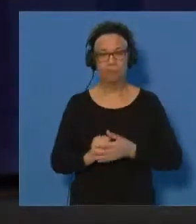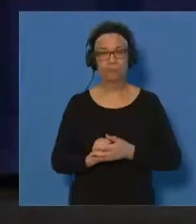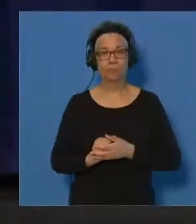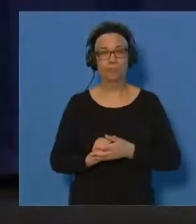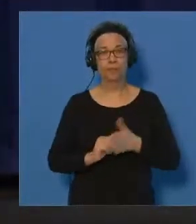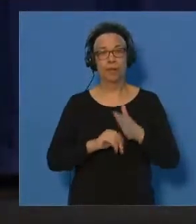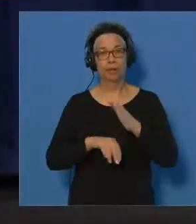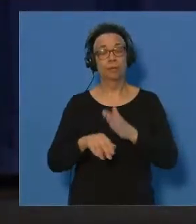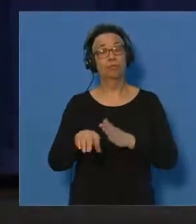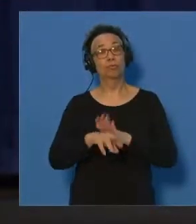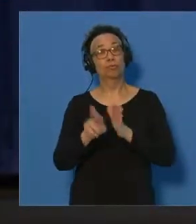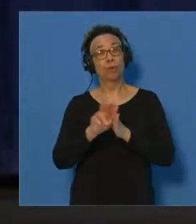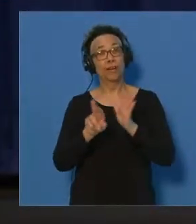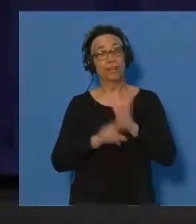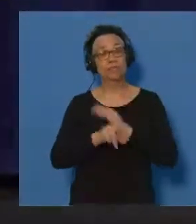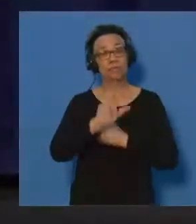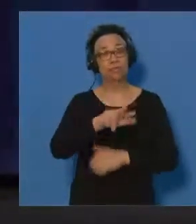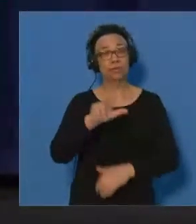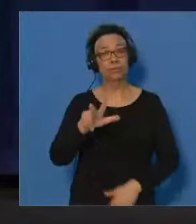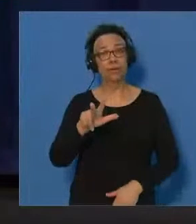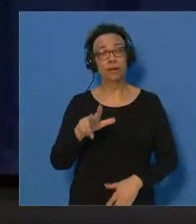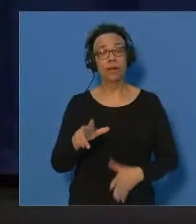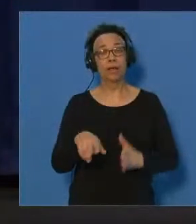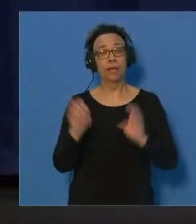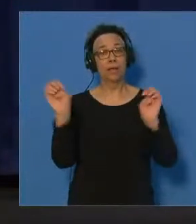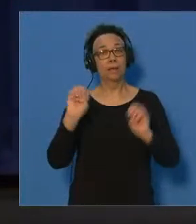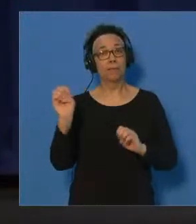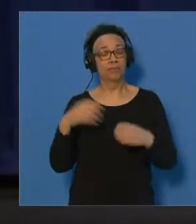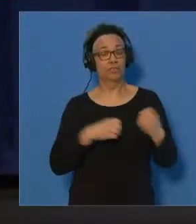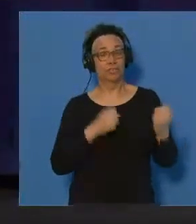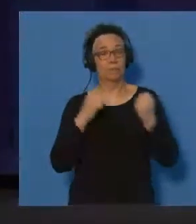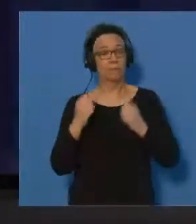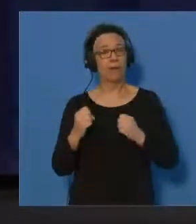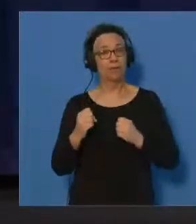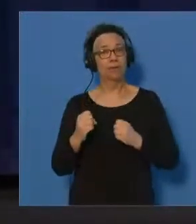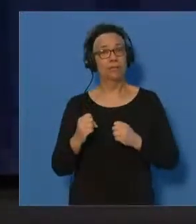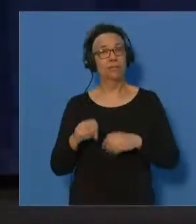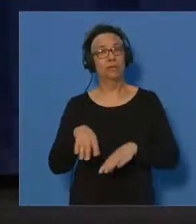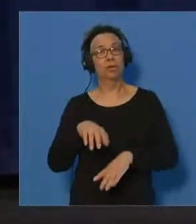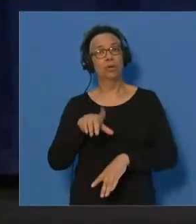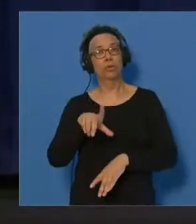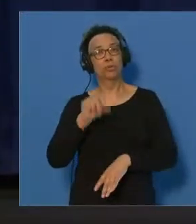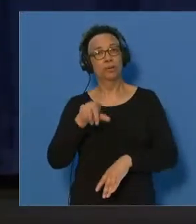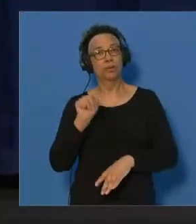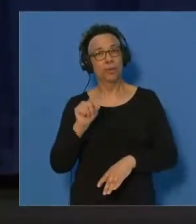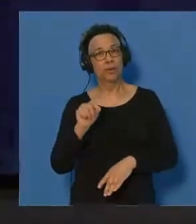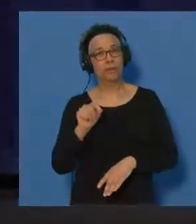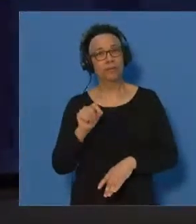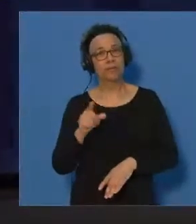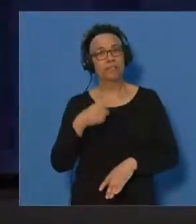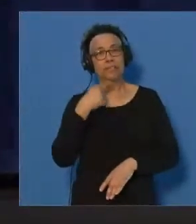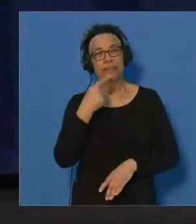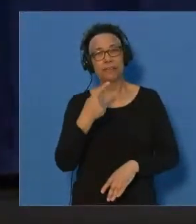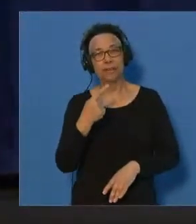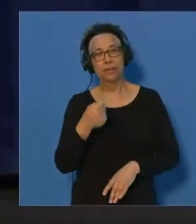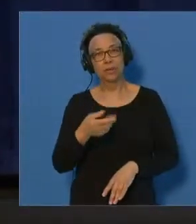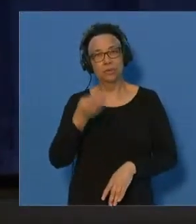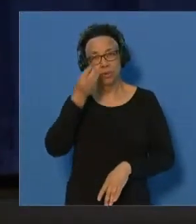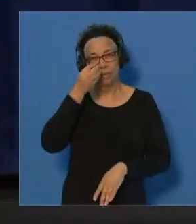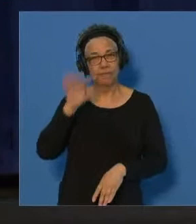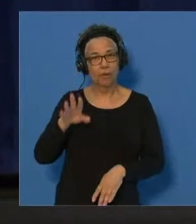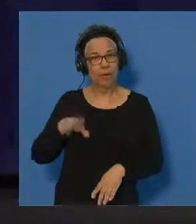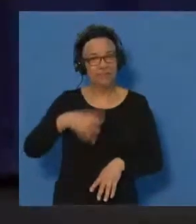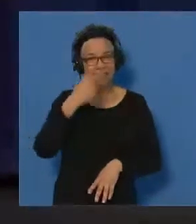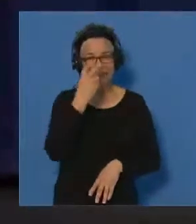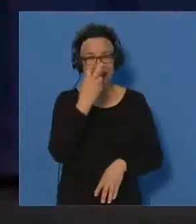3.3 of the Emergency Powers COVID-19 Shelter-in-Place Regulations 2020 provides that for the avoidance of doubt, a